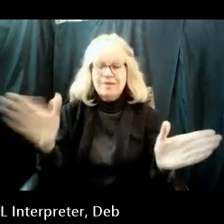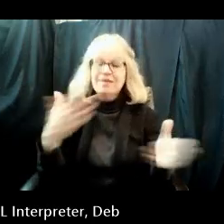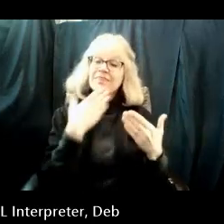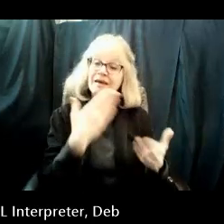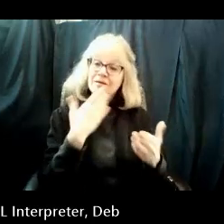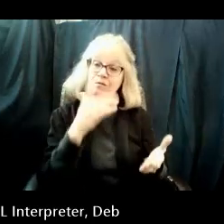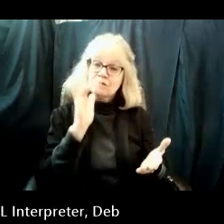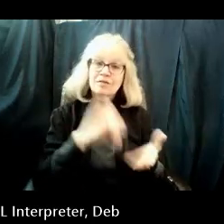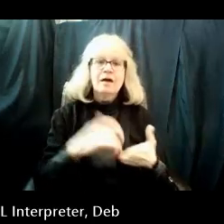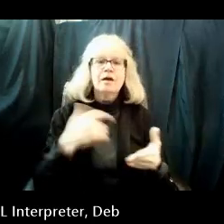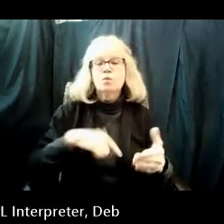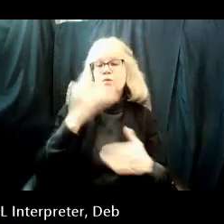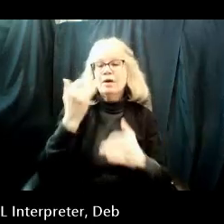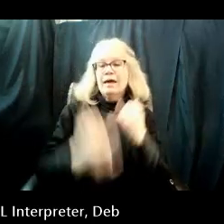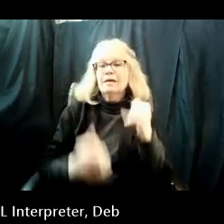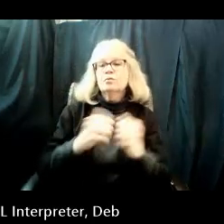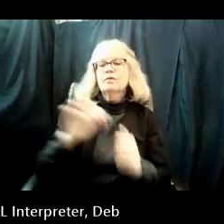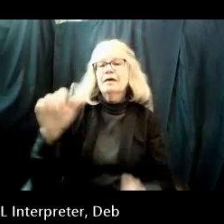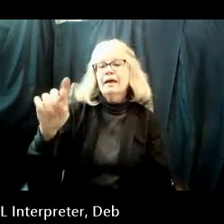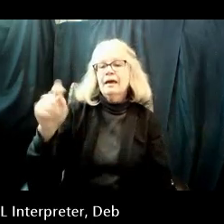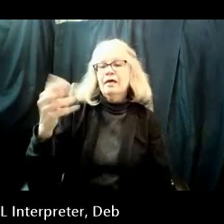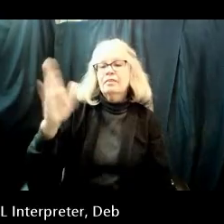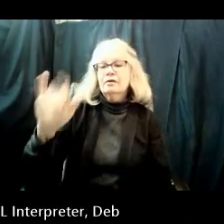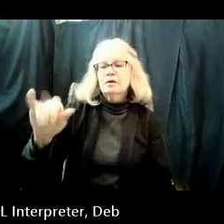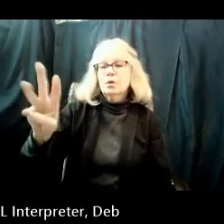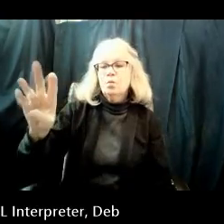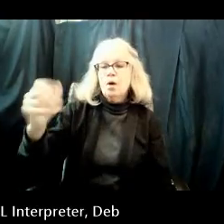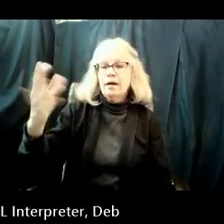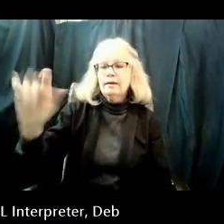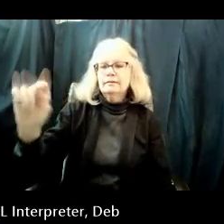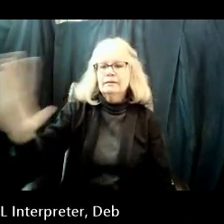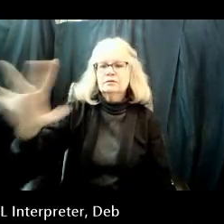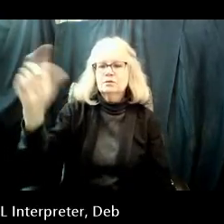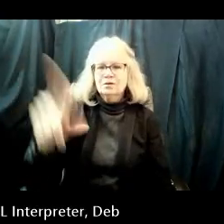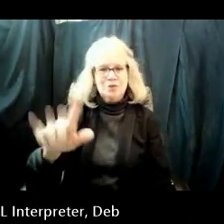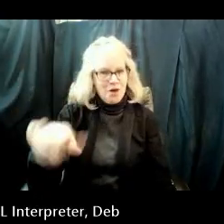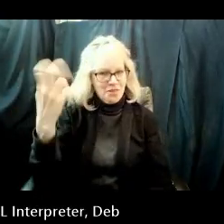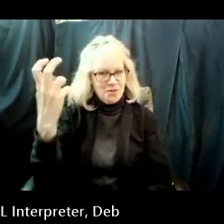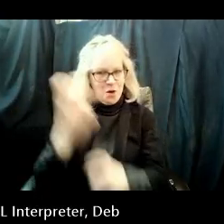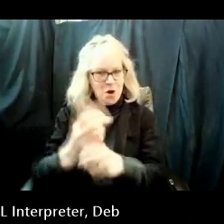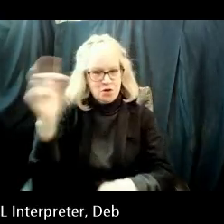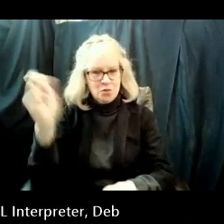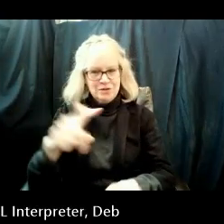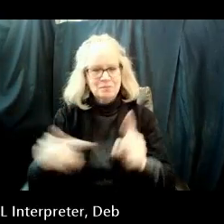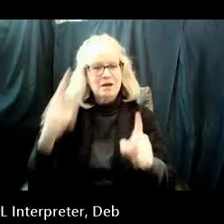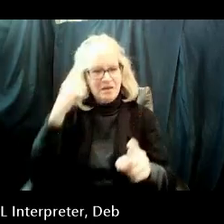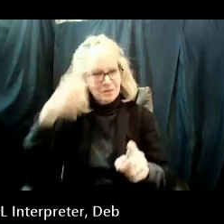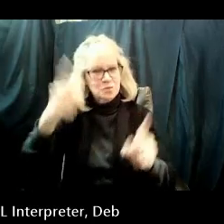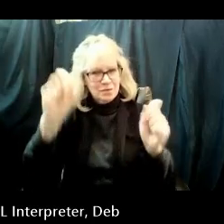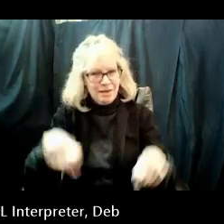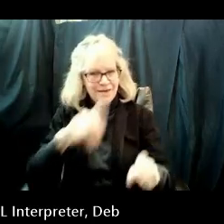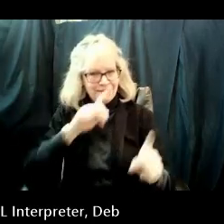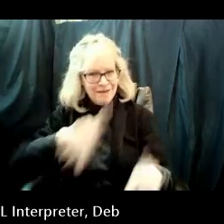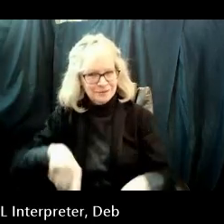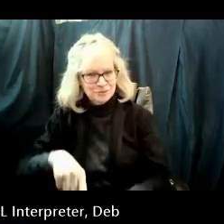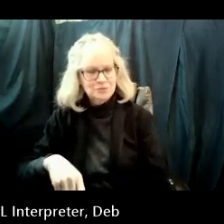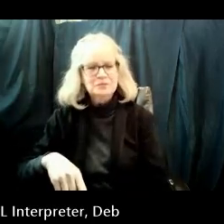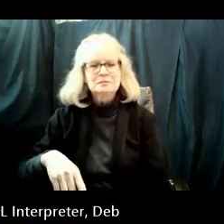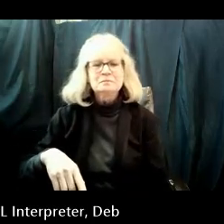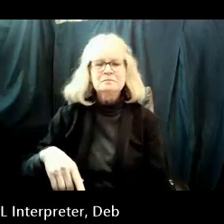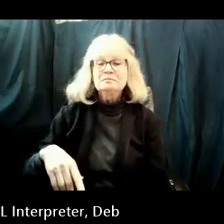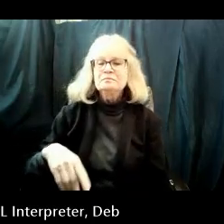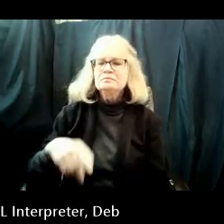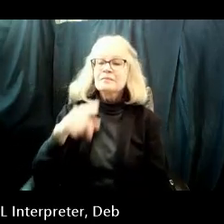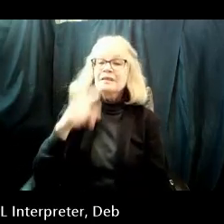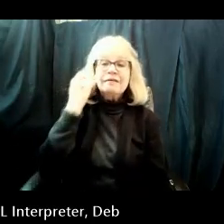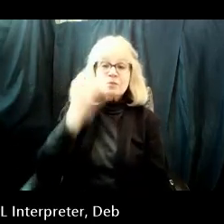Connor. And we'll end with Anthony White's question. Another hard one, but I think you're equipped for it. How did you, if you're willing